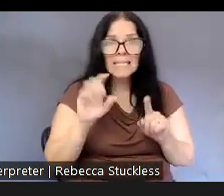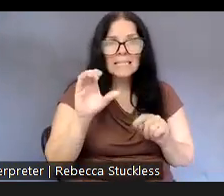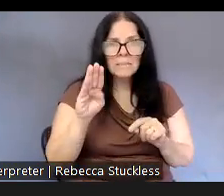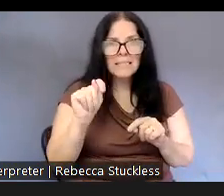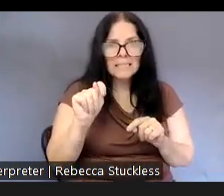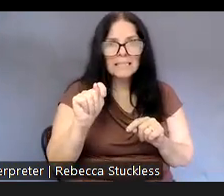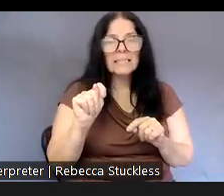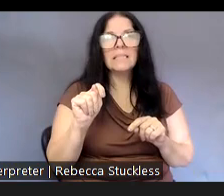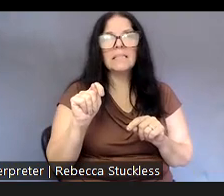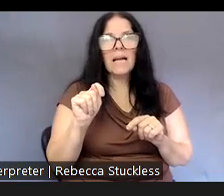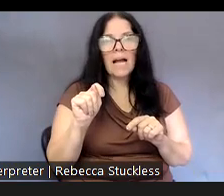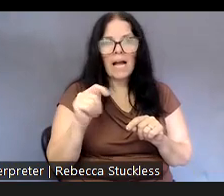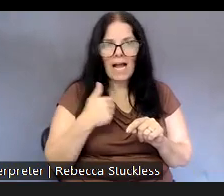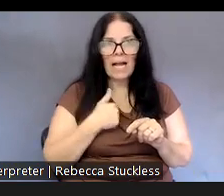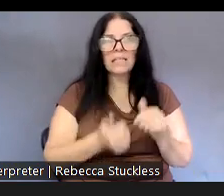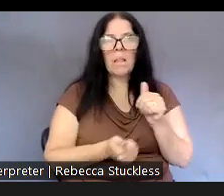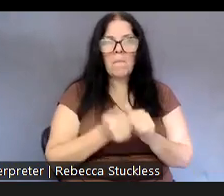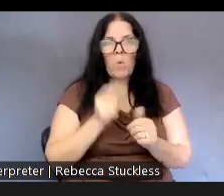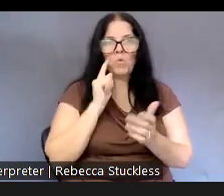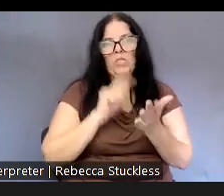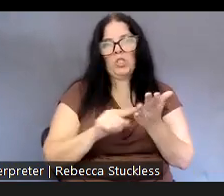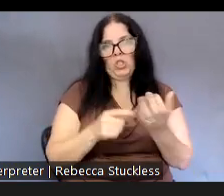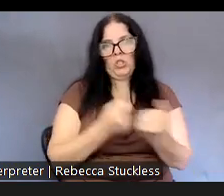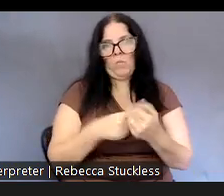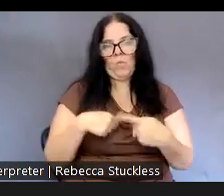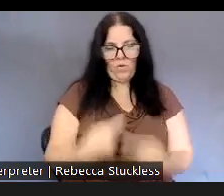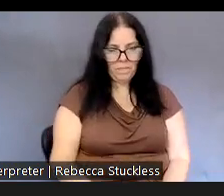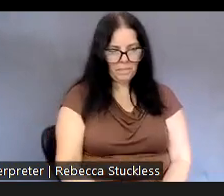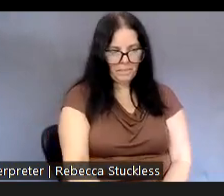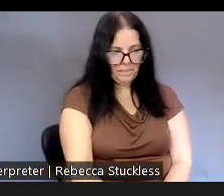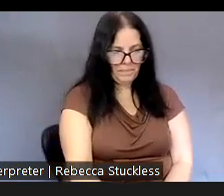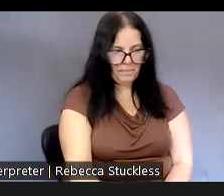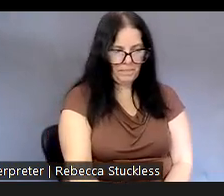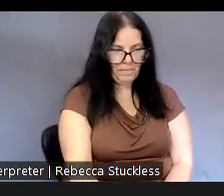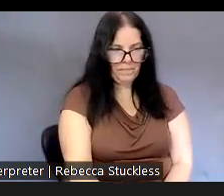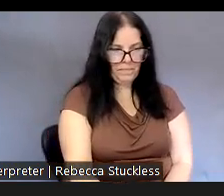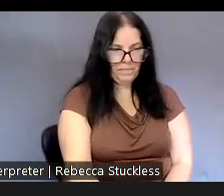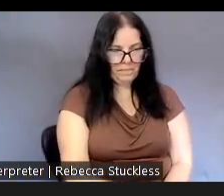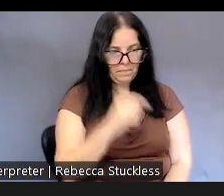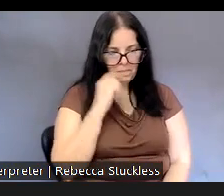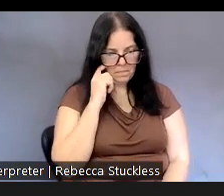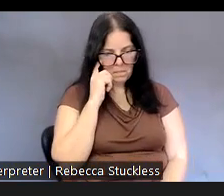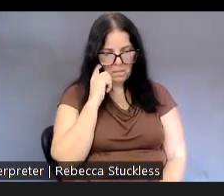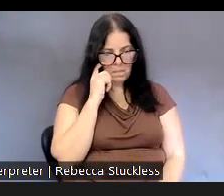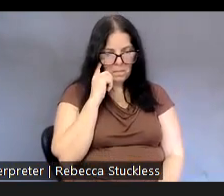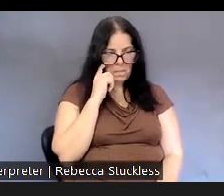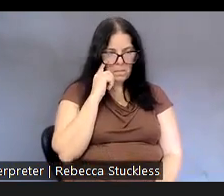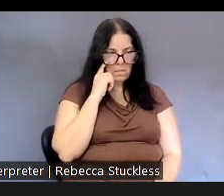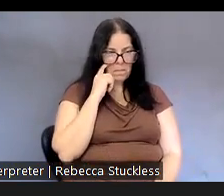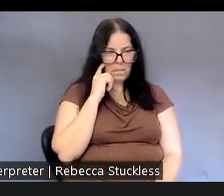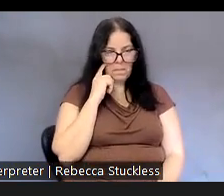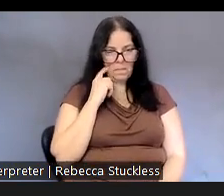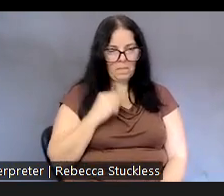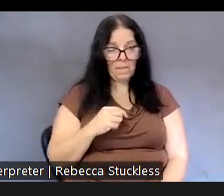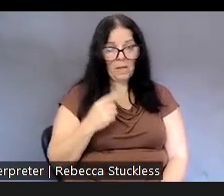received the most research support. And of course, one of its aims is to train